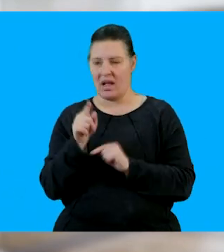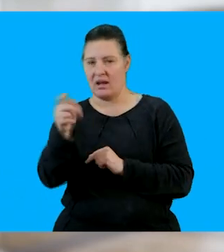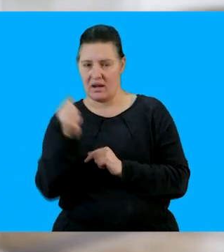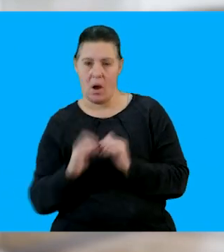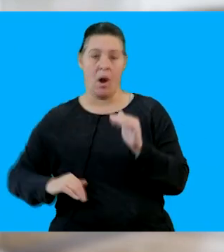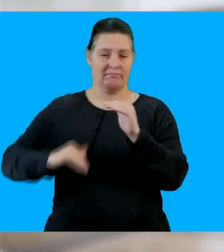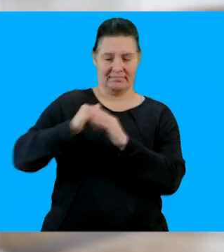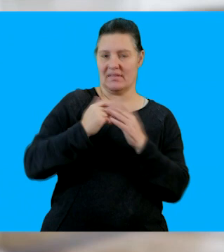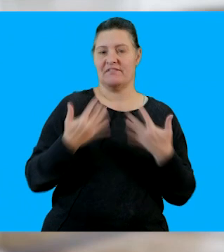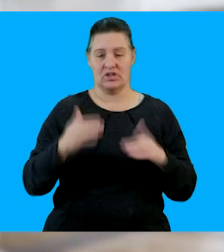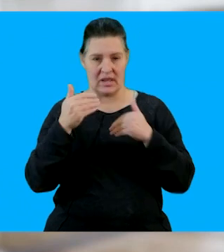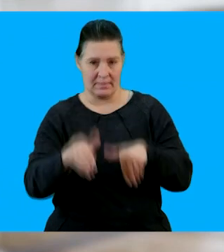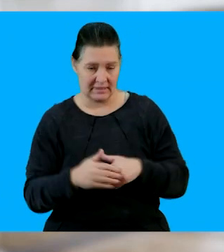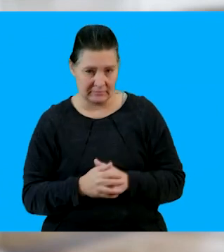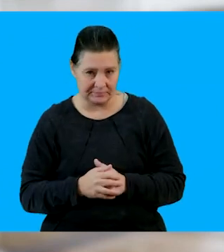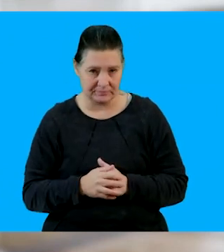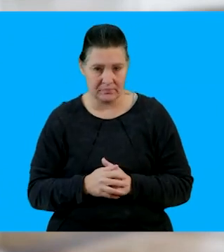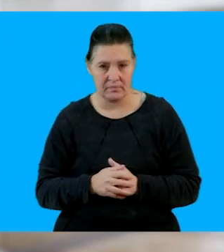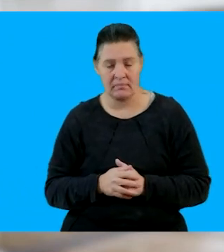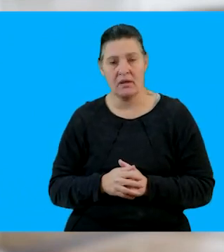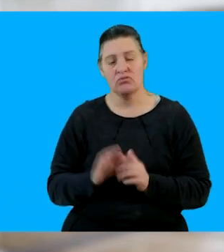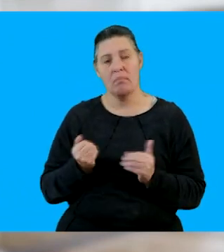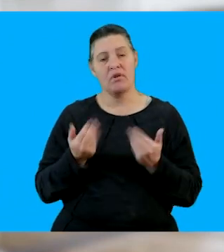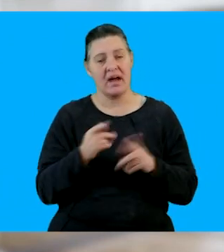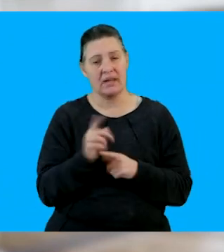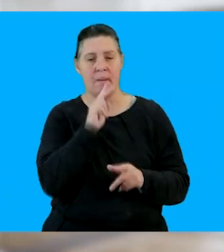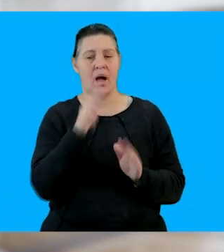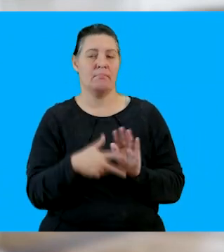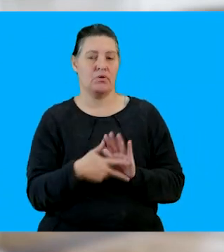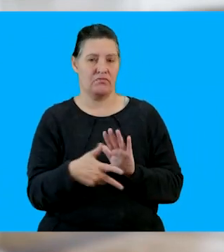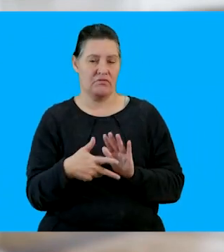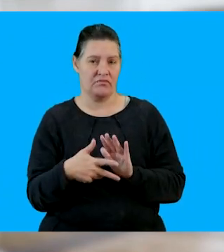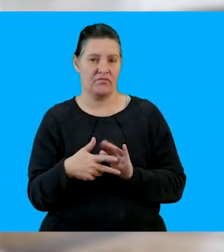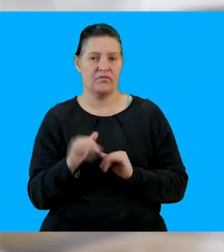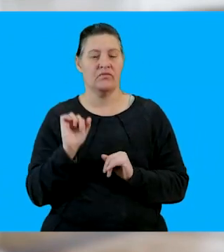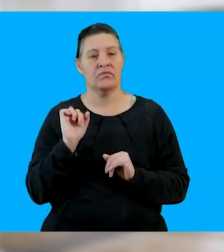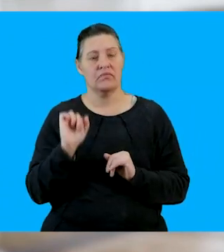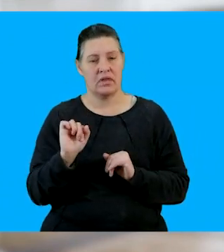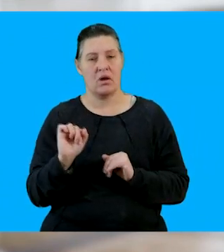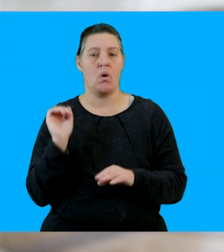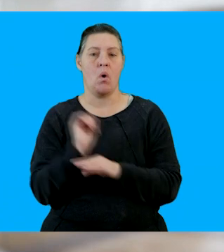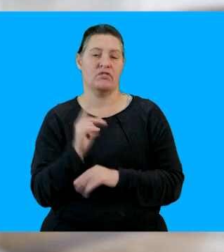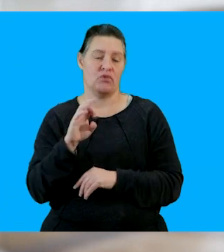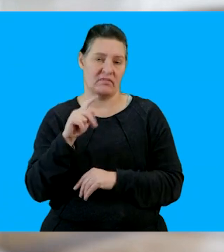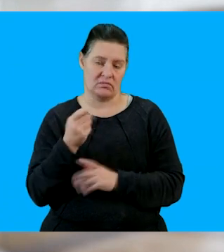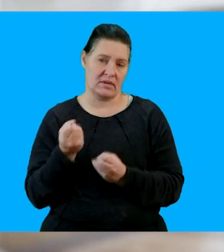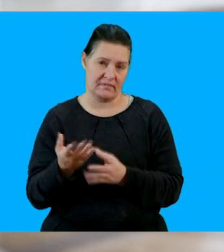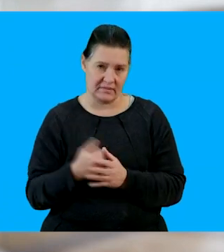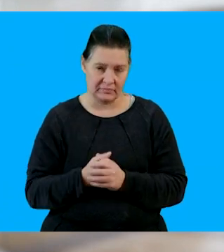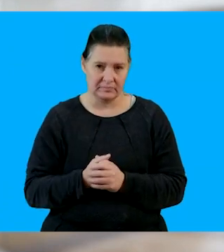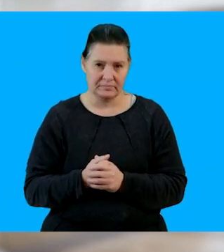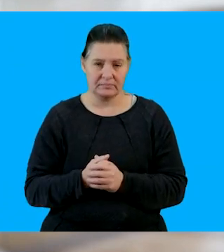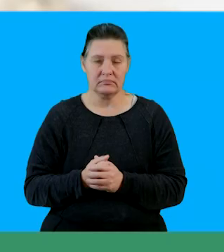than that. That's the limit that will be set by the bank, provided that they approved the overdraft that they've given